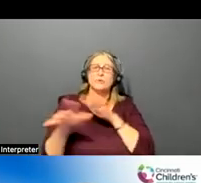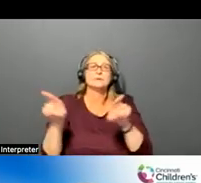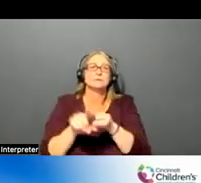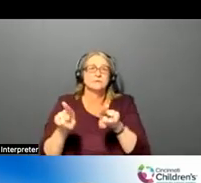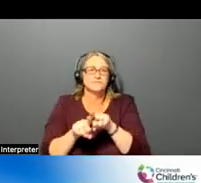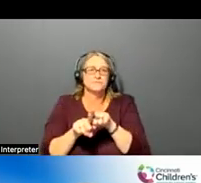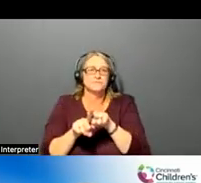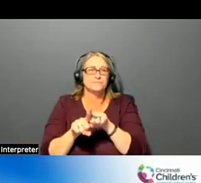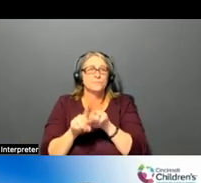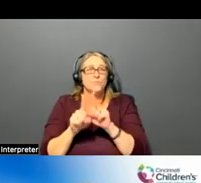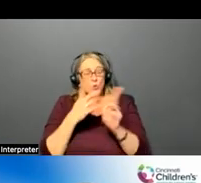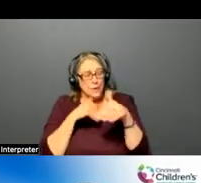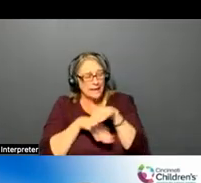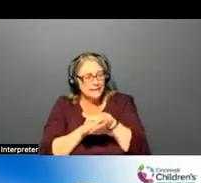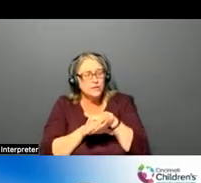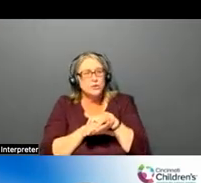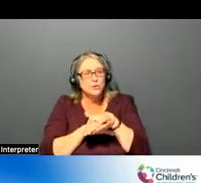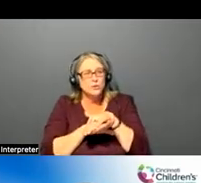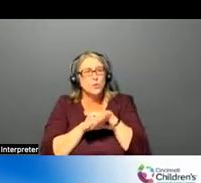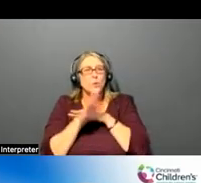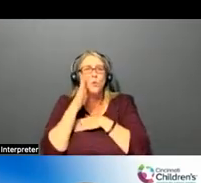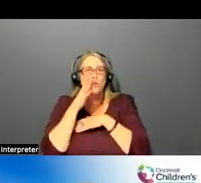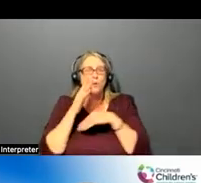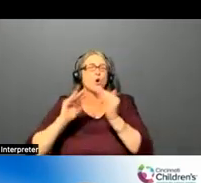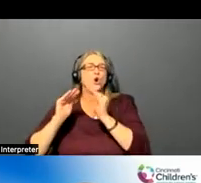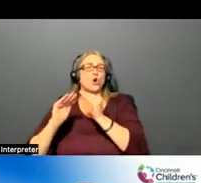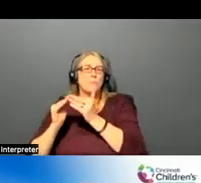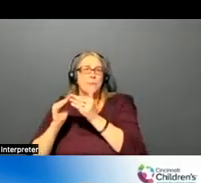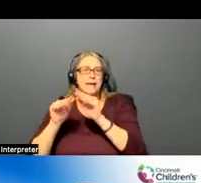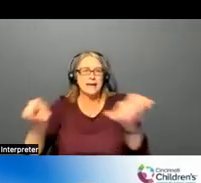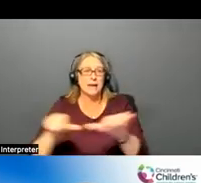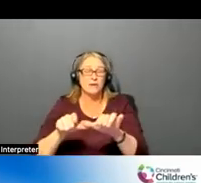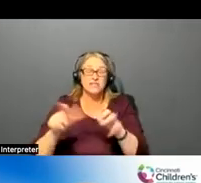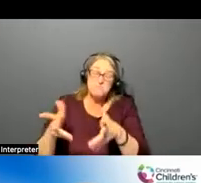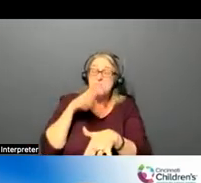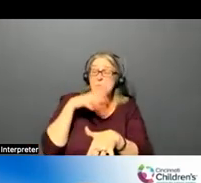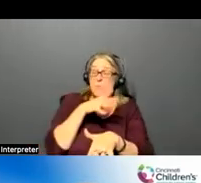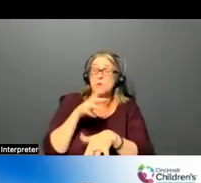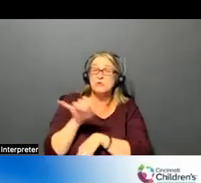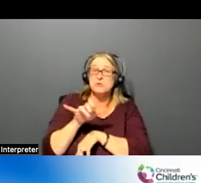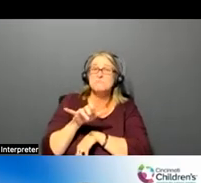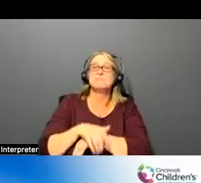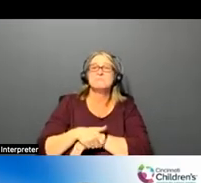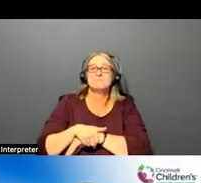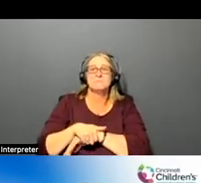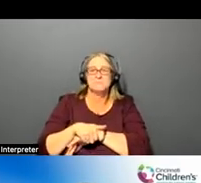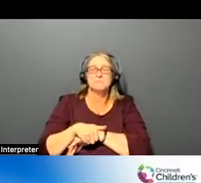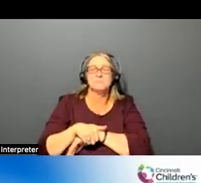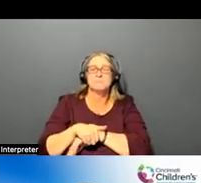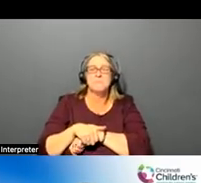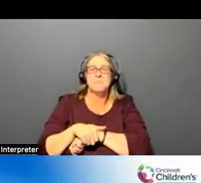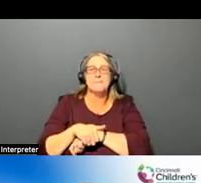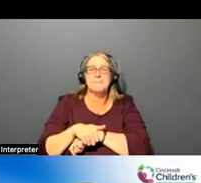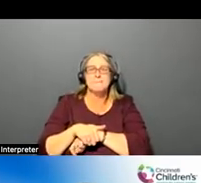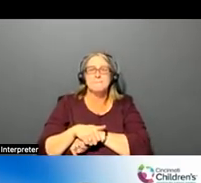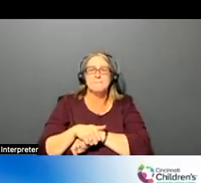go into, you know, urban areas and even rural areas as well. And so I would